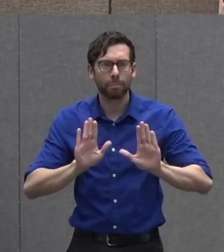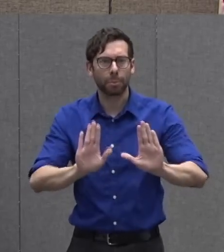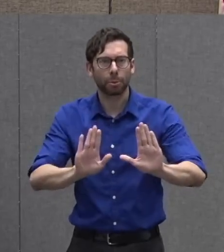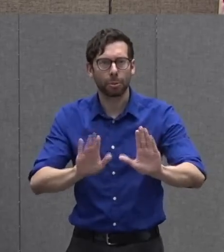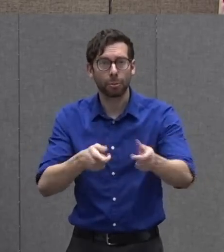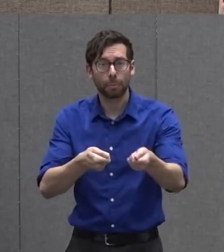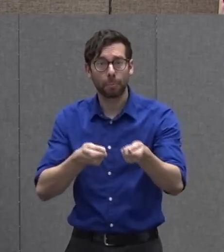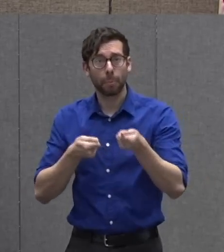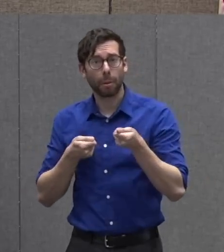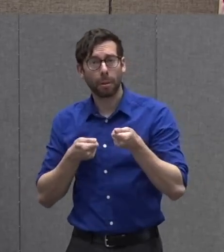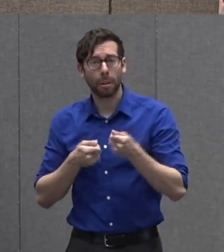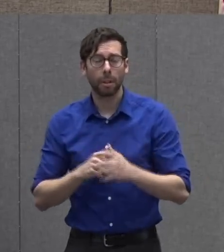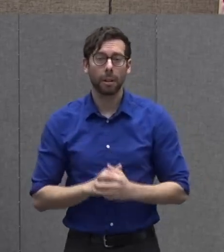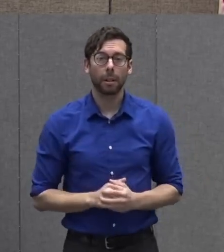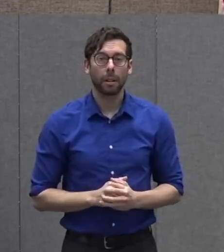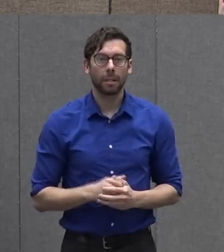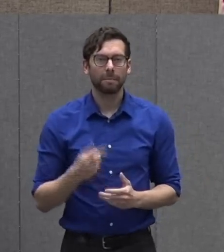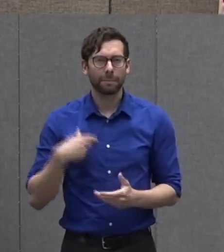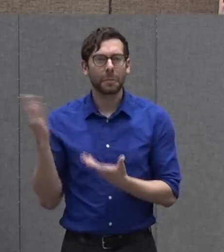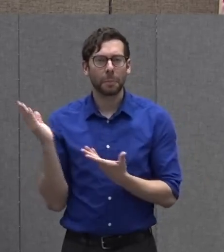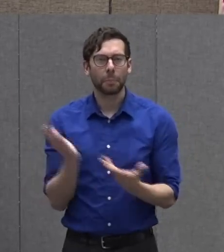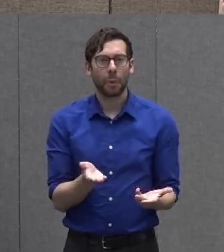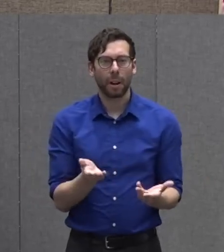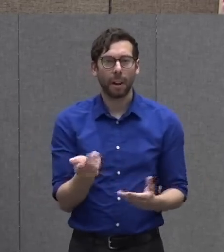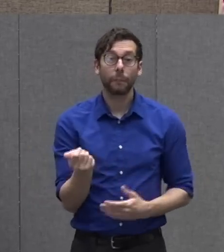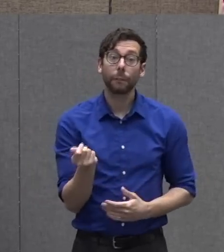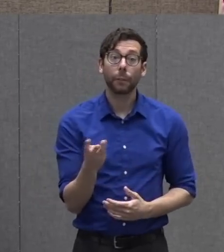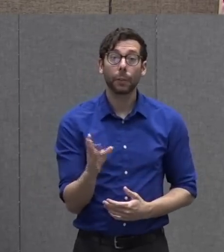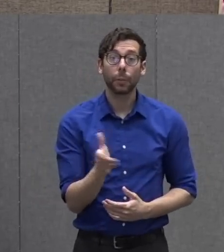to explore. And so as you're doing some